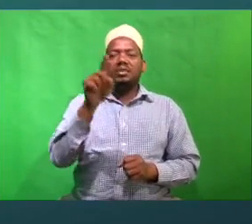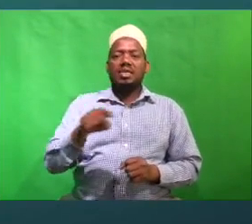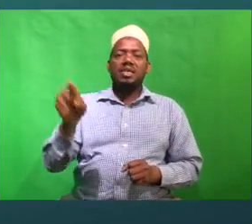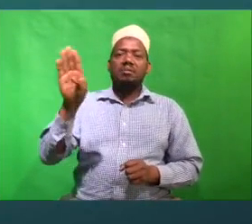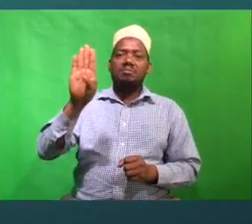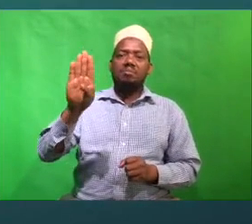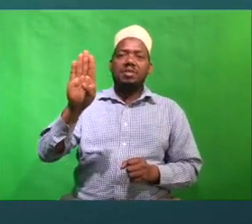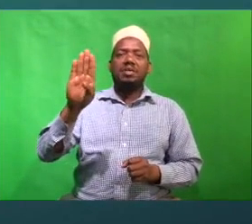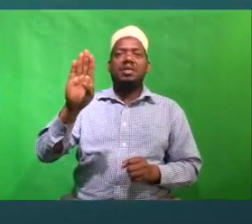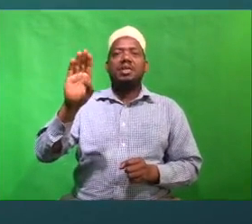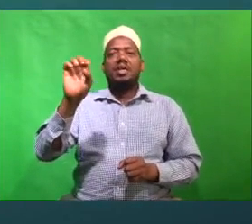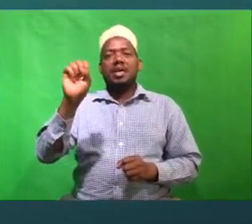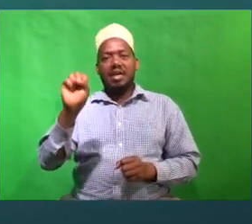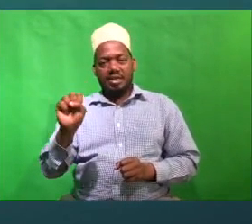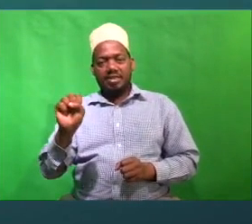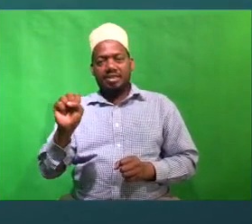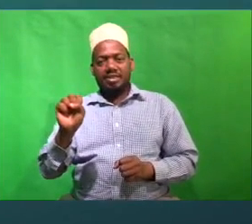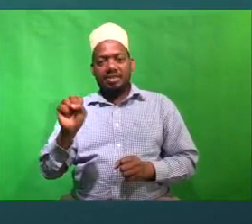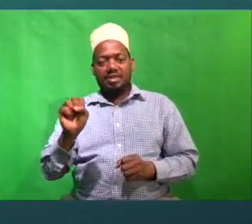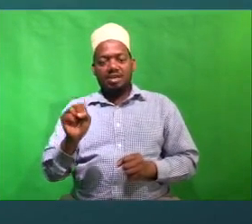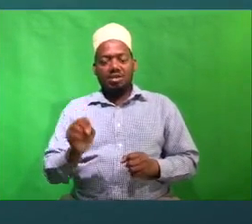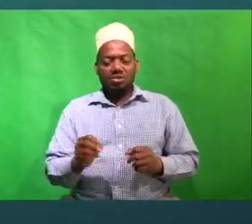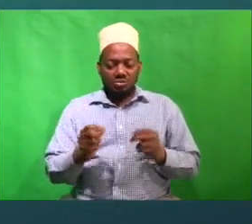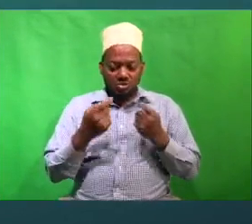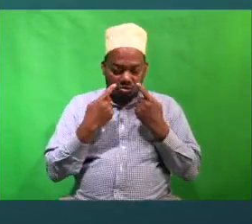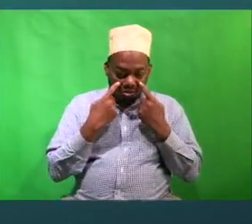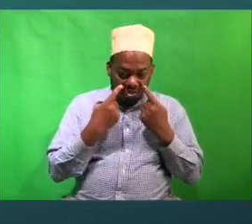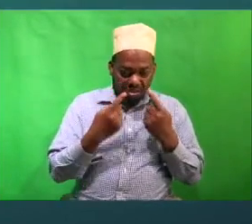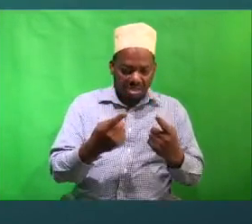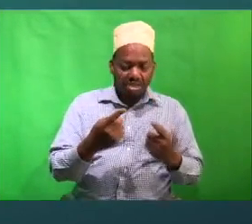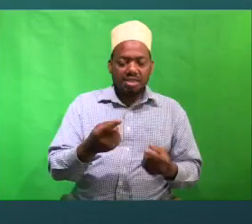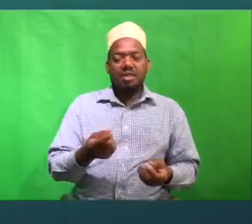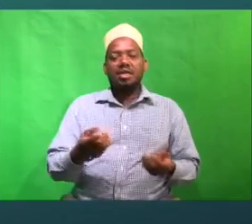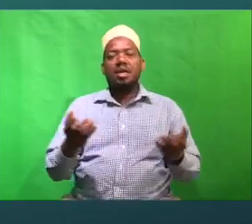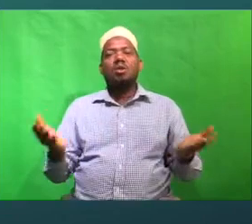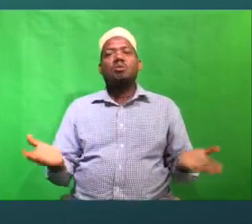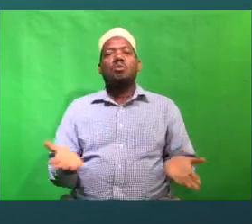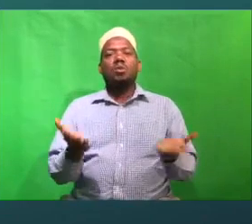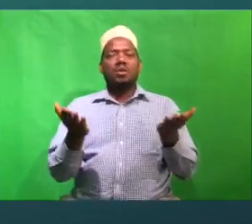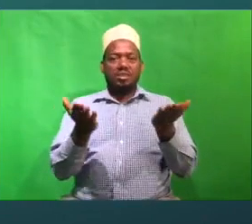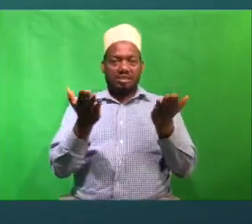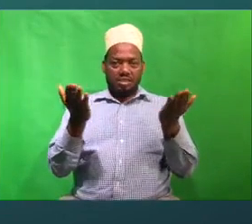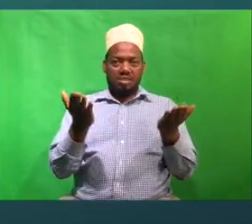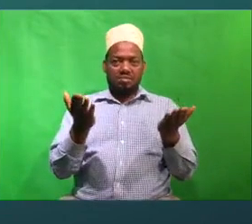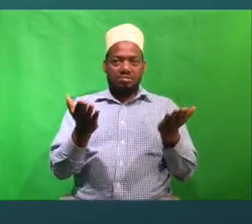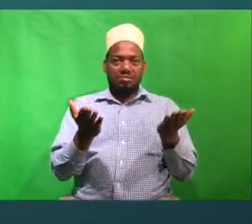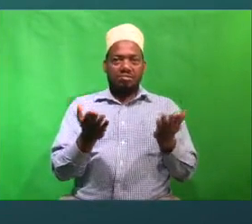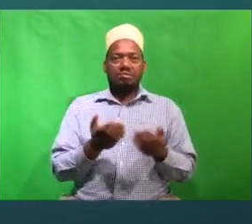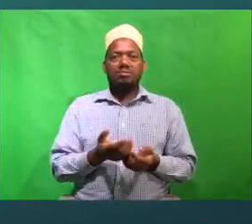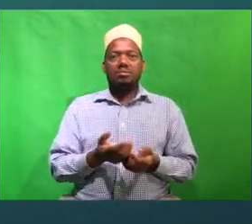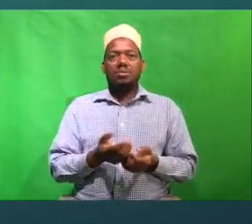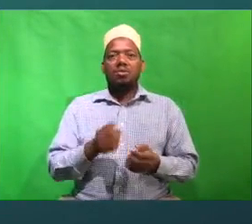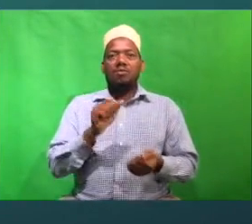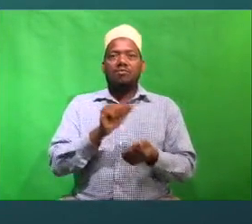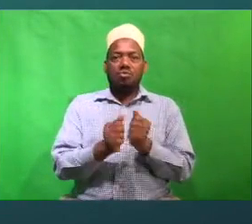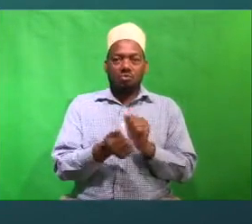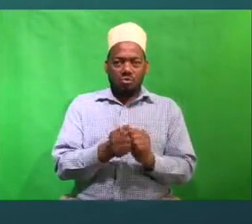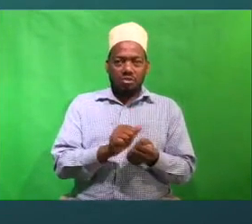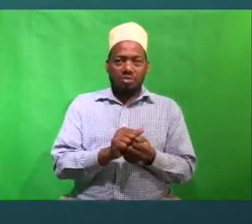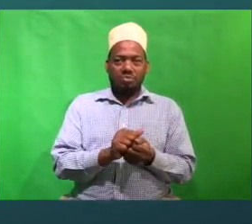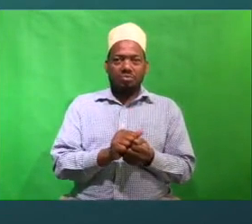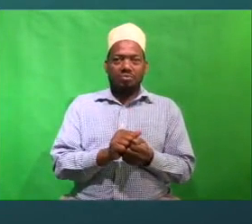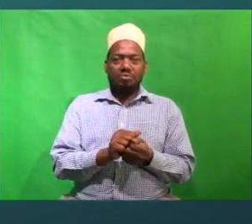So this can be judged the quality of the goods. On the other hand, my dear student,